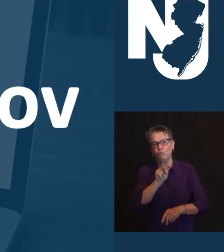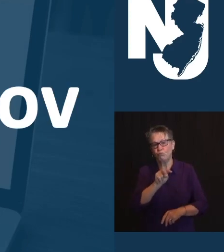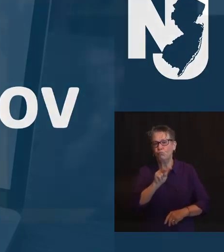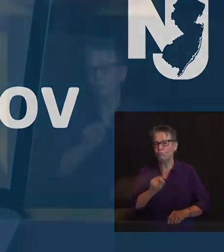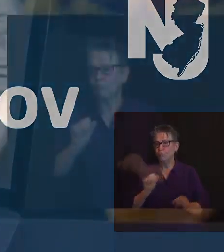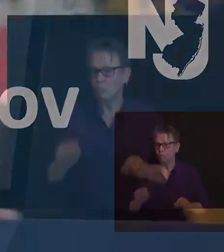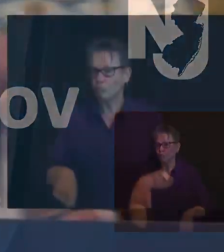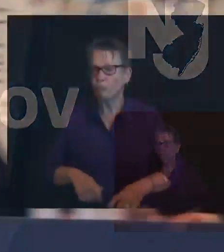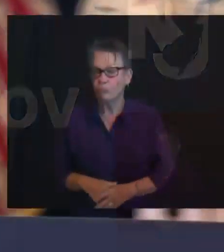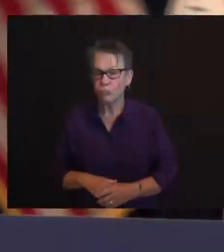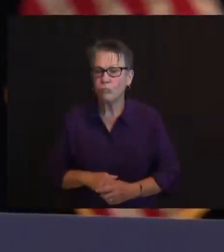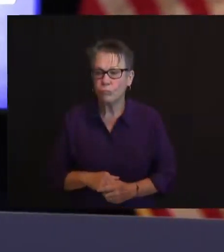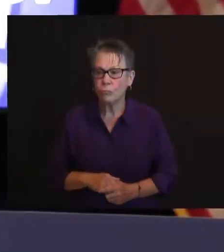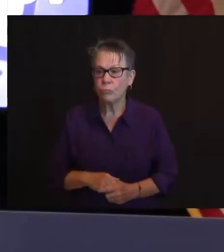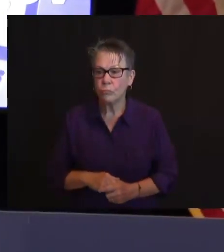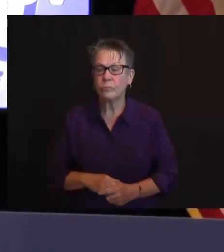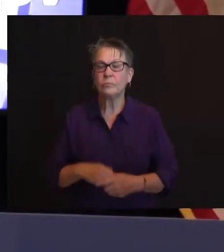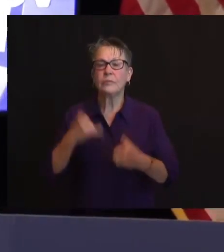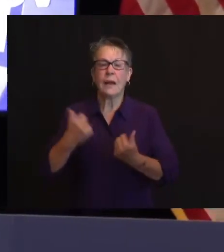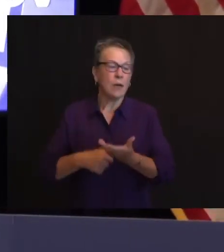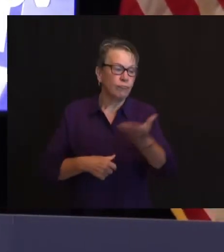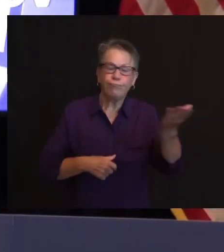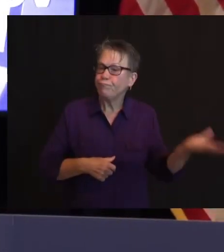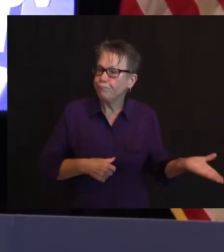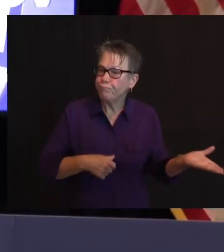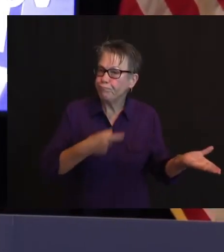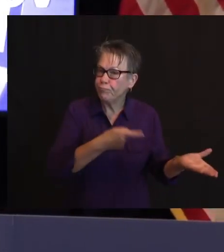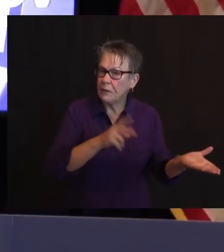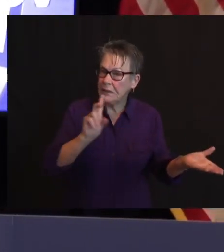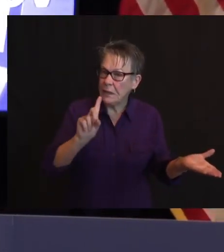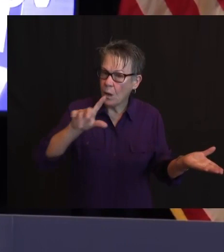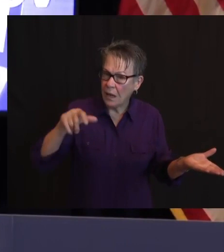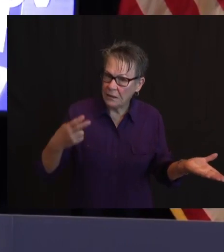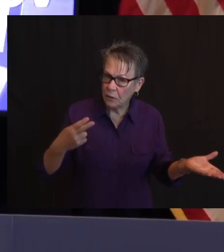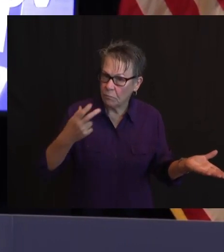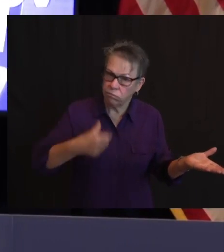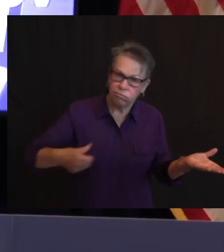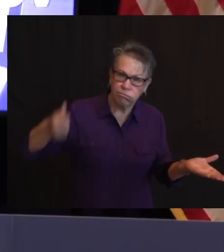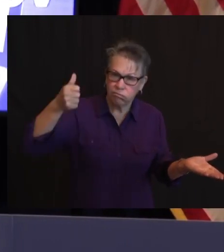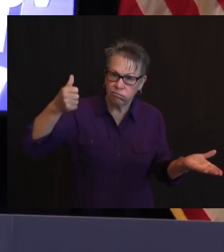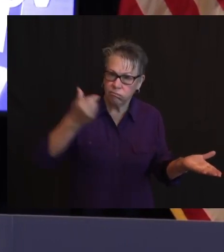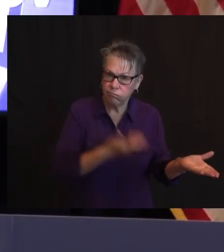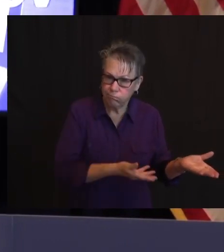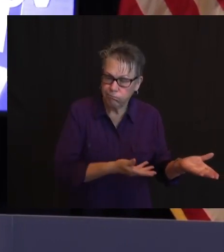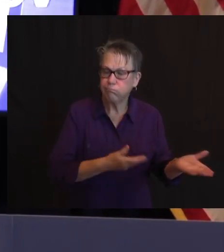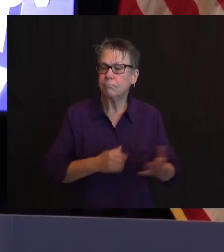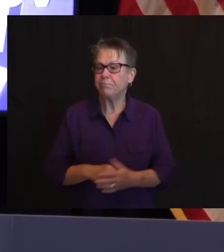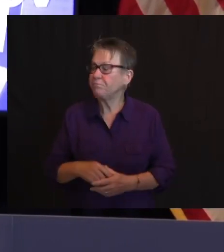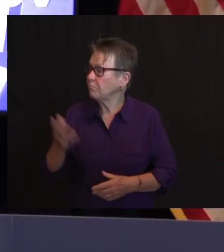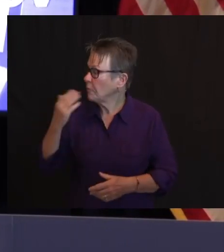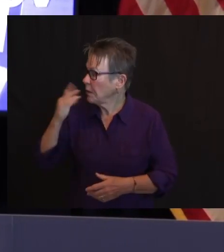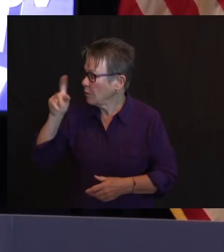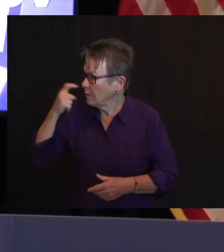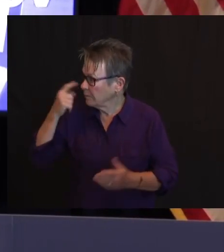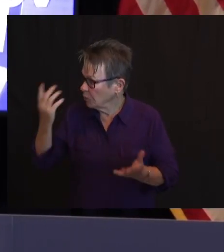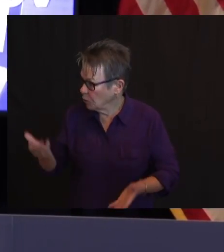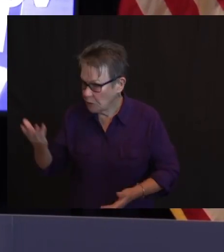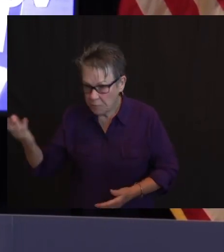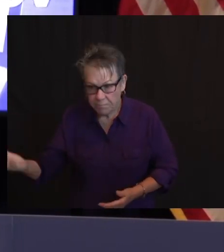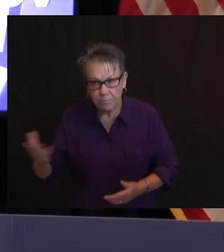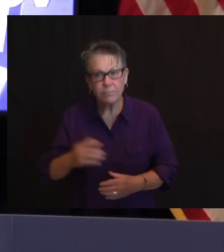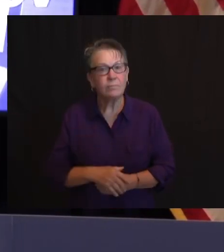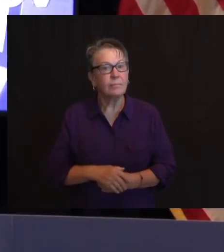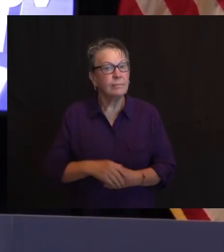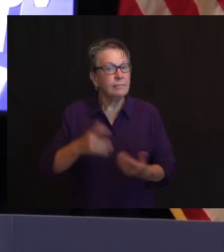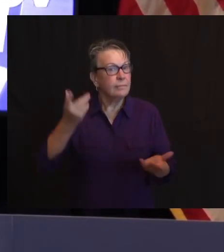Persichilli. Thank you, Governor, and good afternoon. The COVID-19 public health emergency has taken a toll